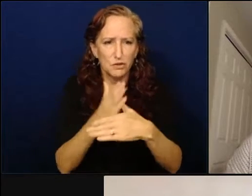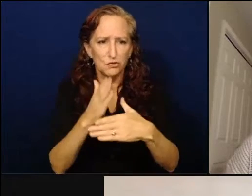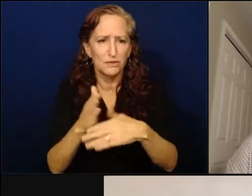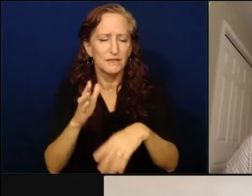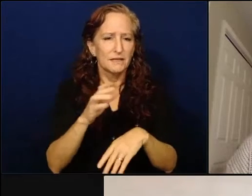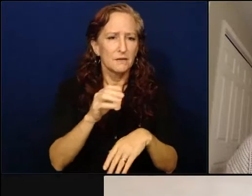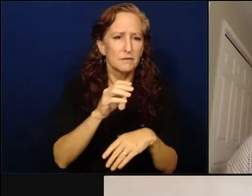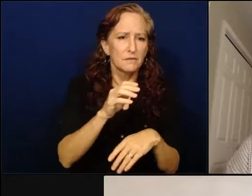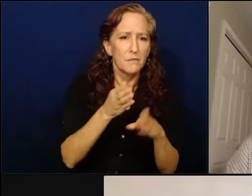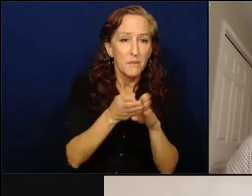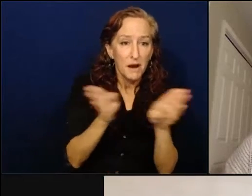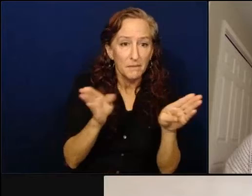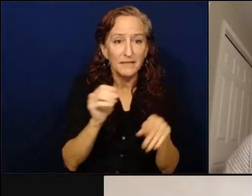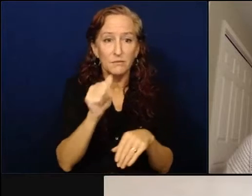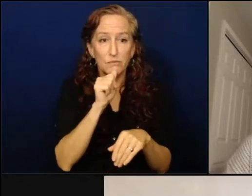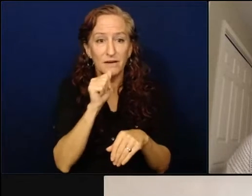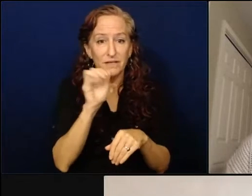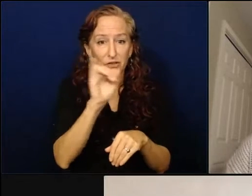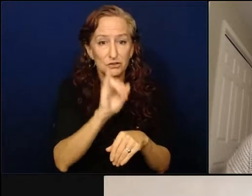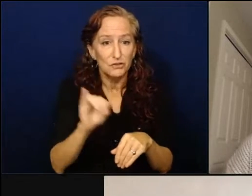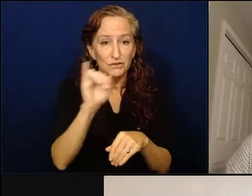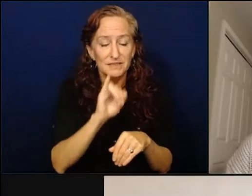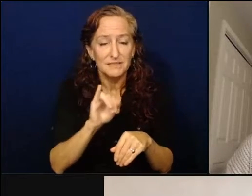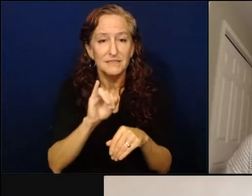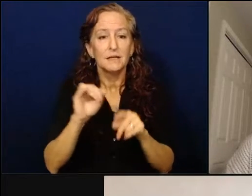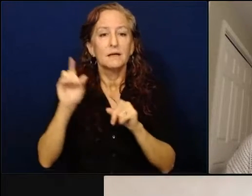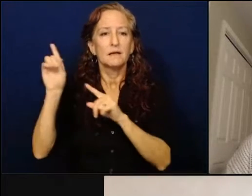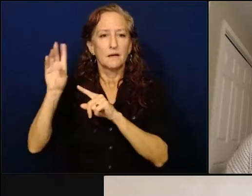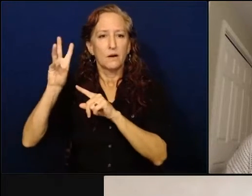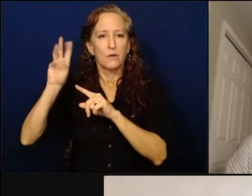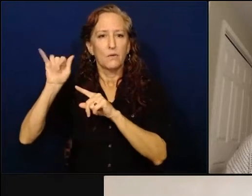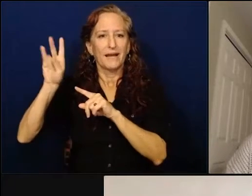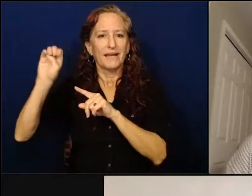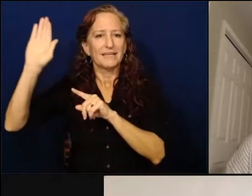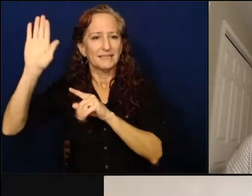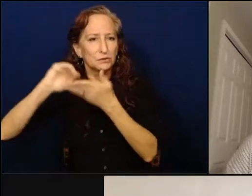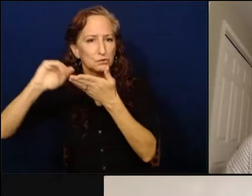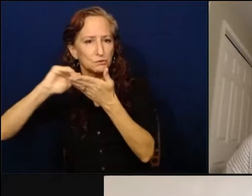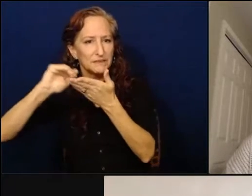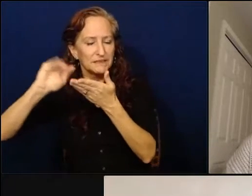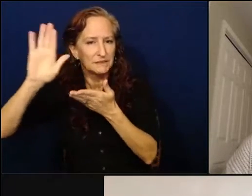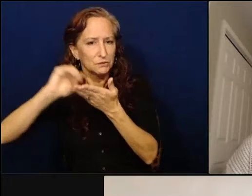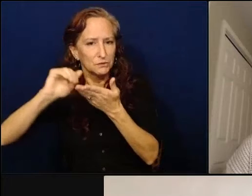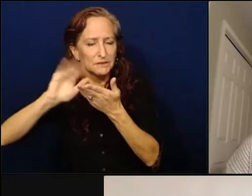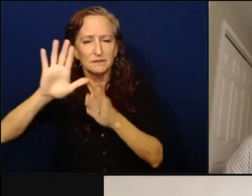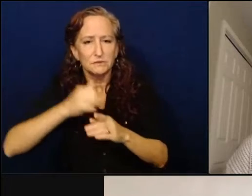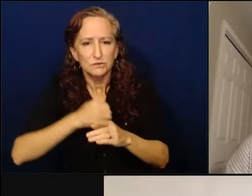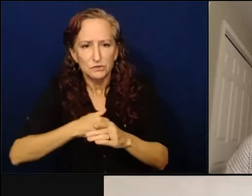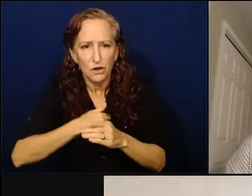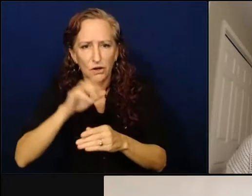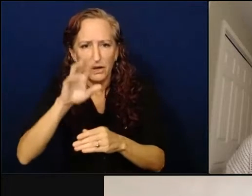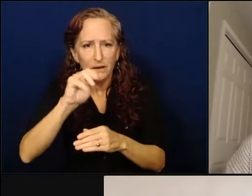plans, we see over $160 billion. Excuse me. Sorry,